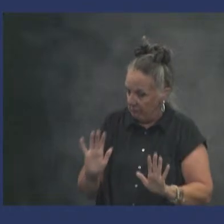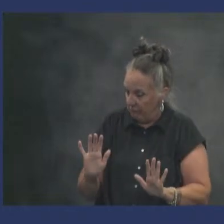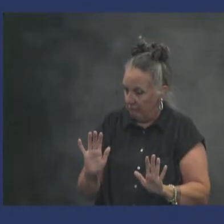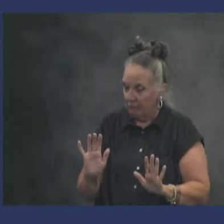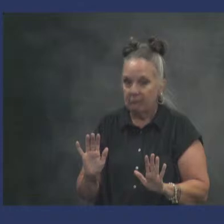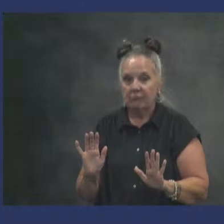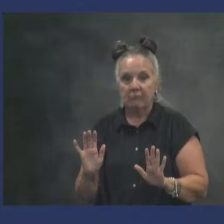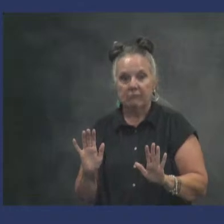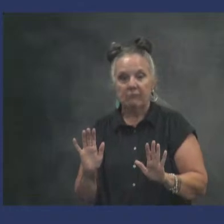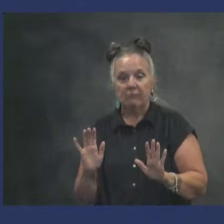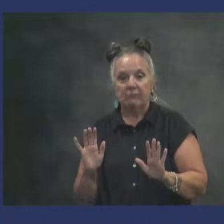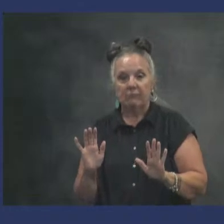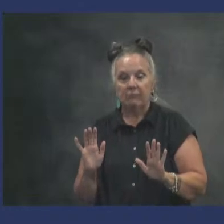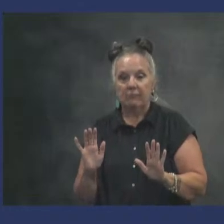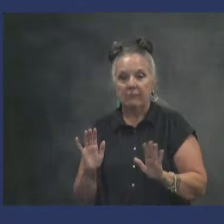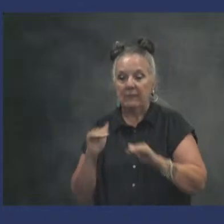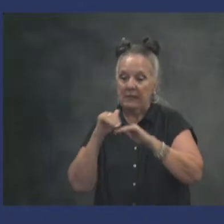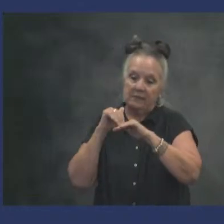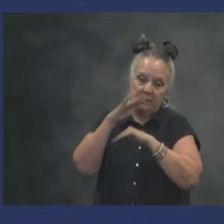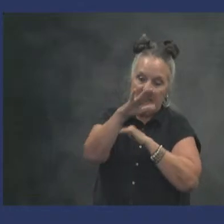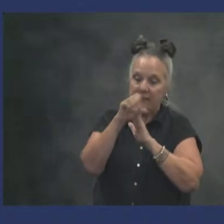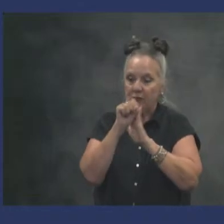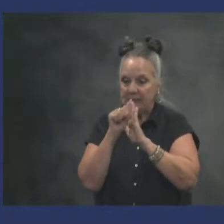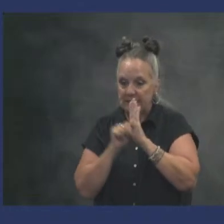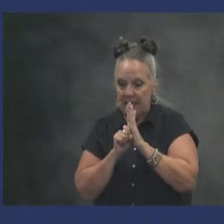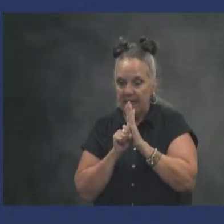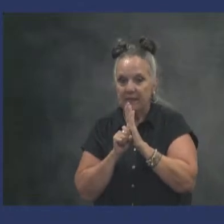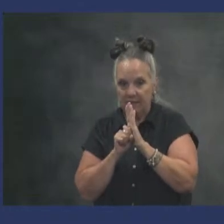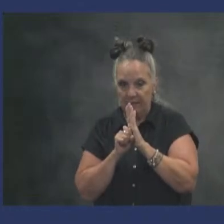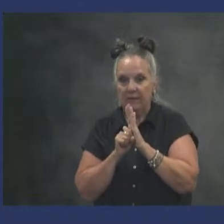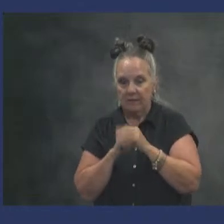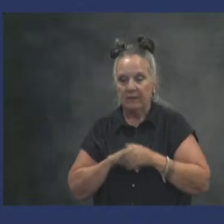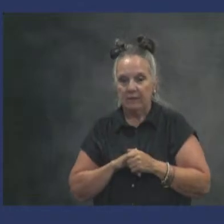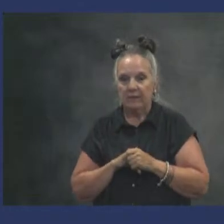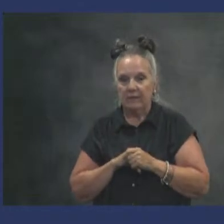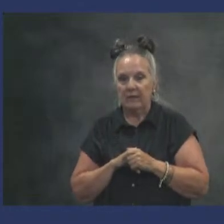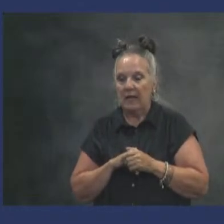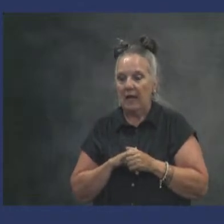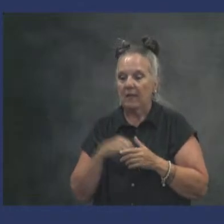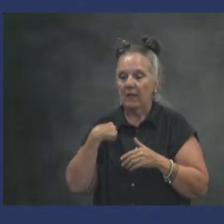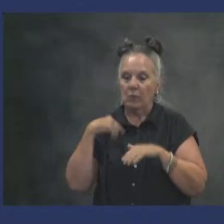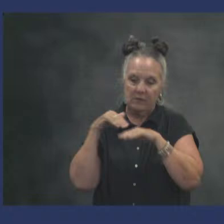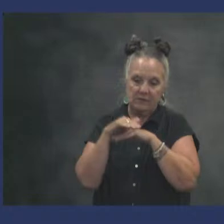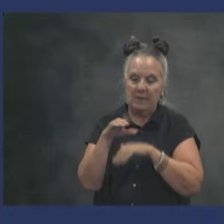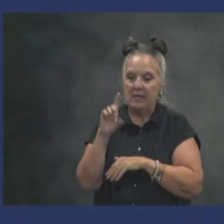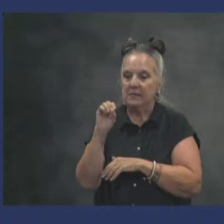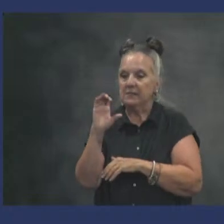and submit to the state. And then we're going to move forward with the construction documents, anticipating delivering those